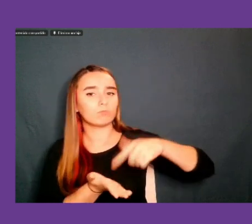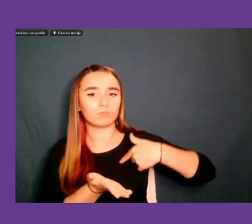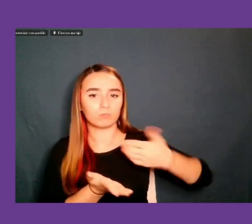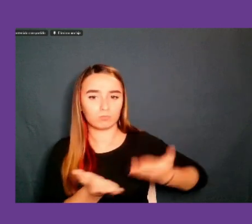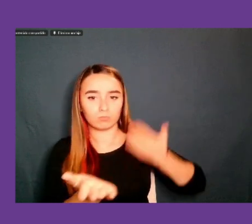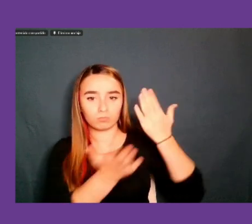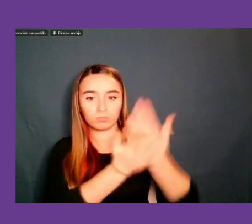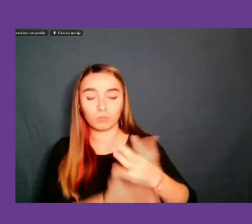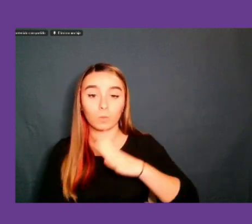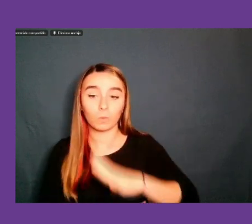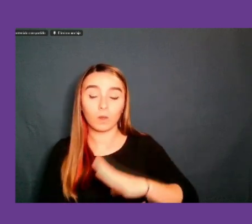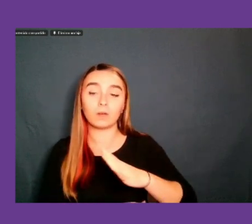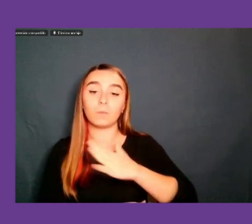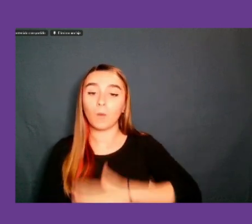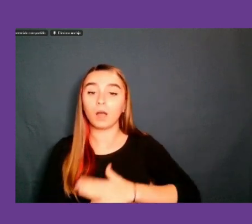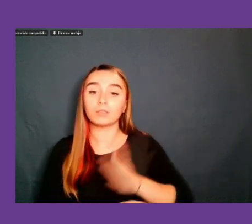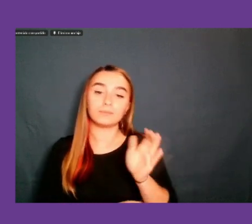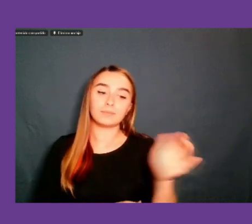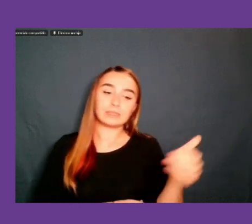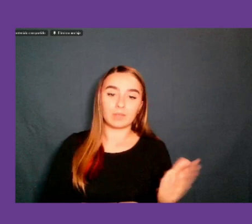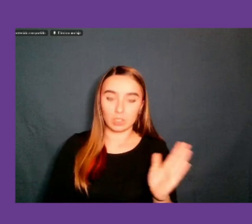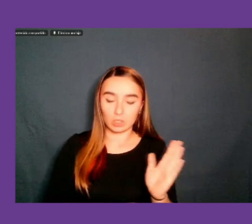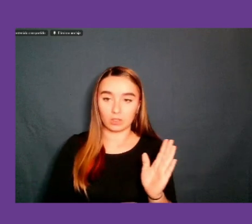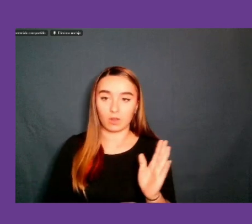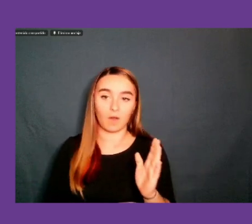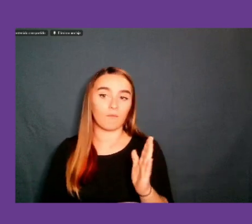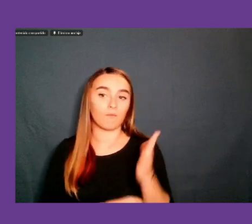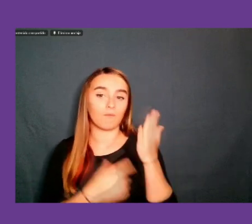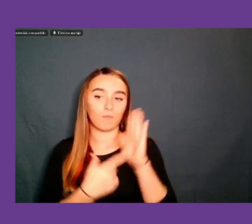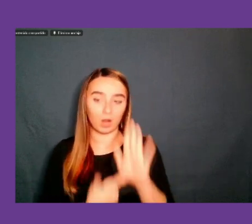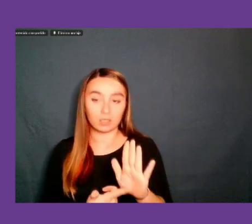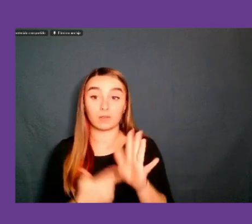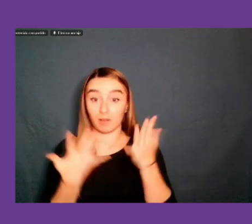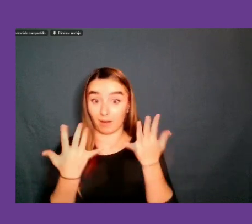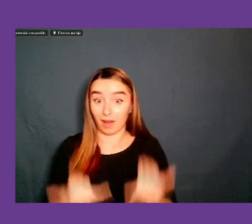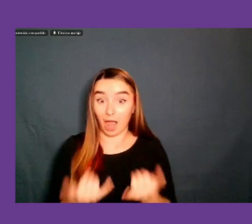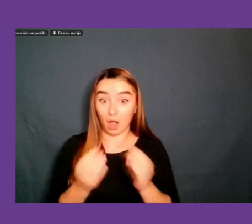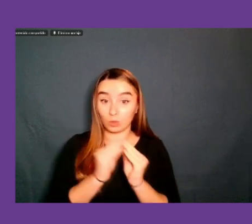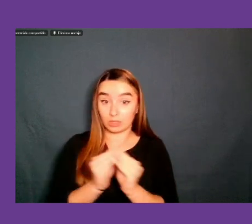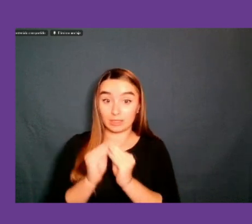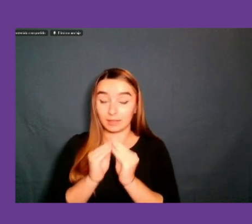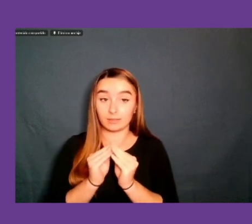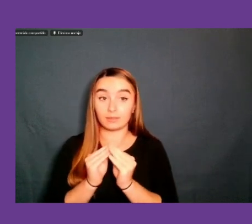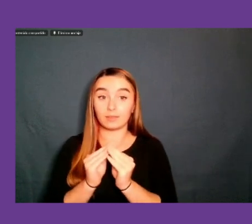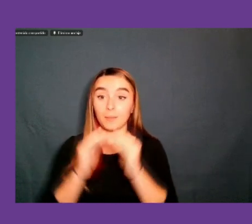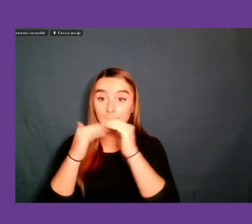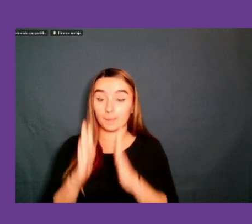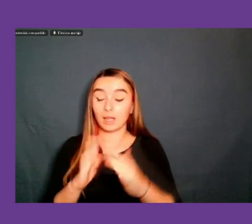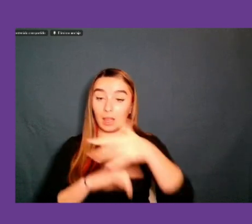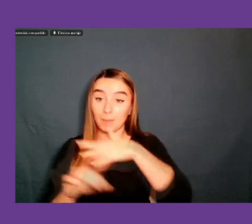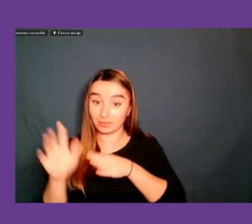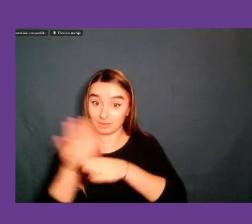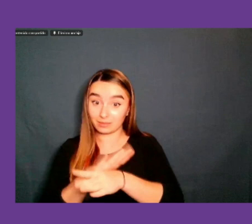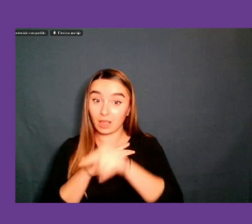aid deviations. That means that for example, in the current standard on the accessibility of the built environment, there's an